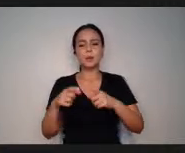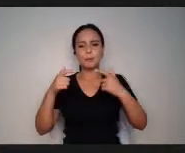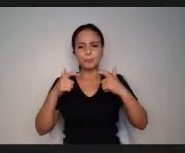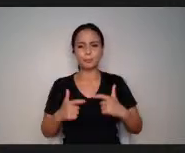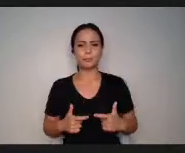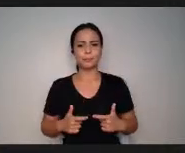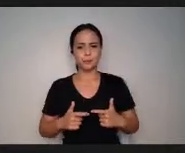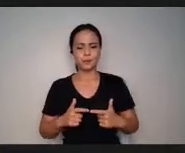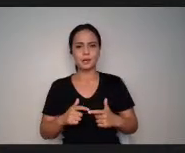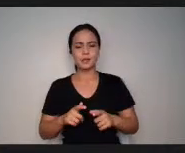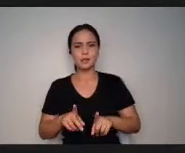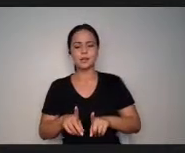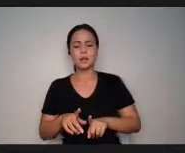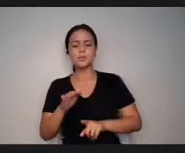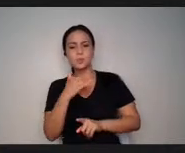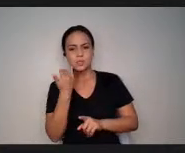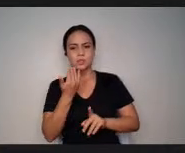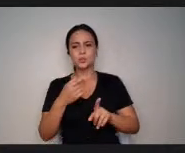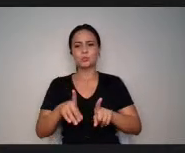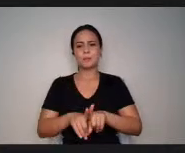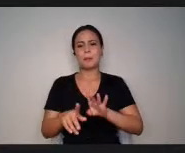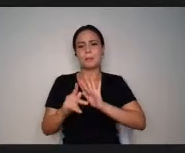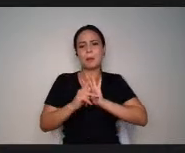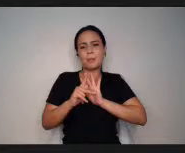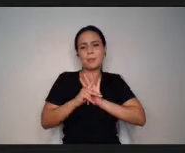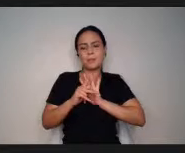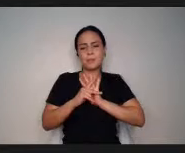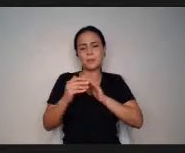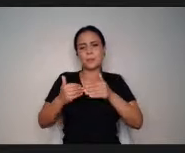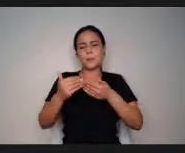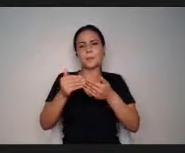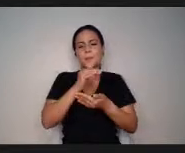stress, and also substance abuse.